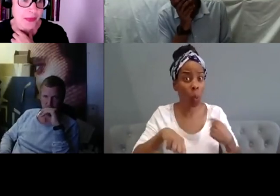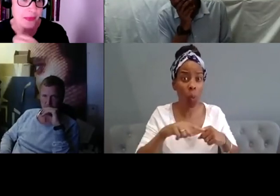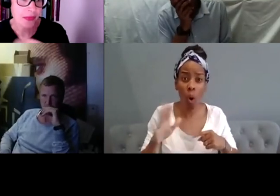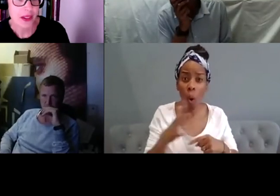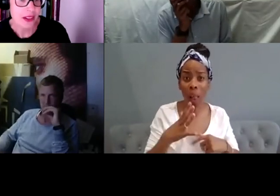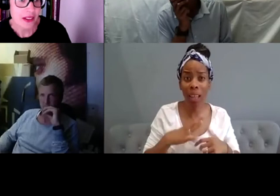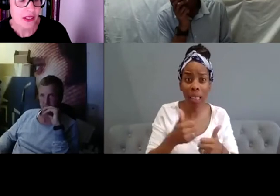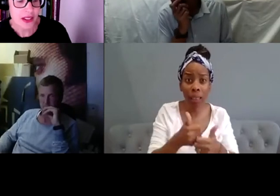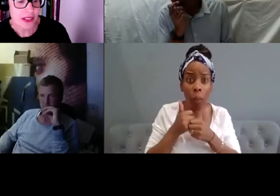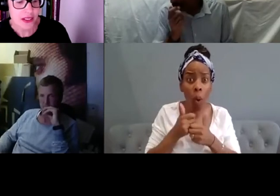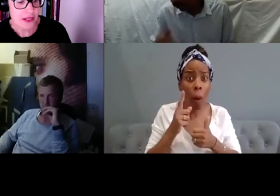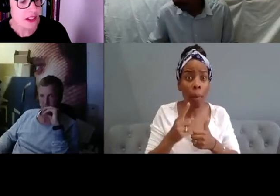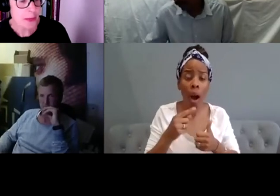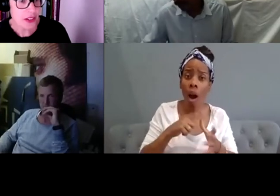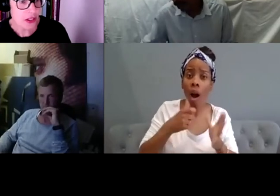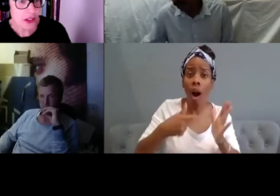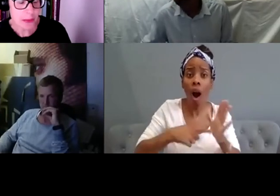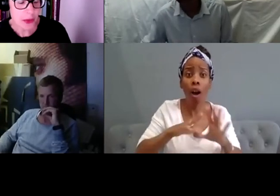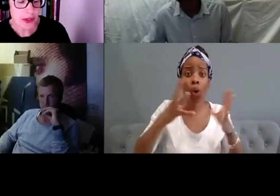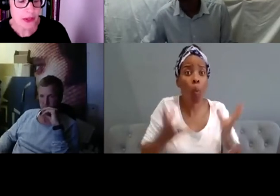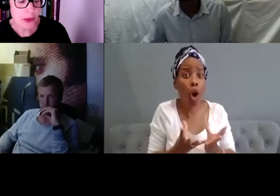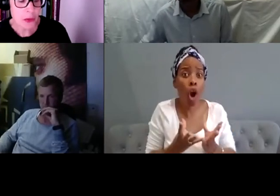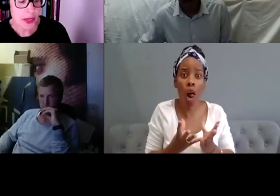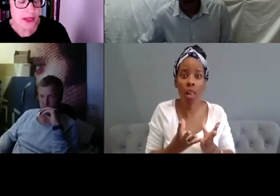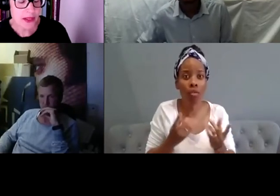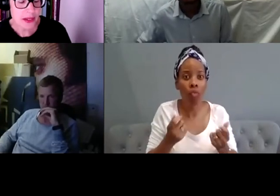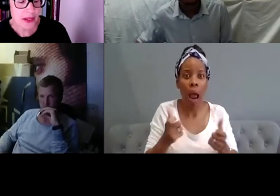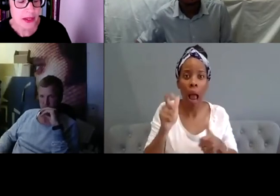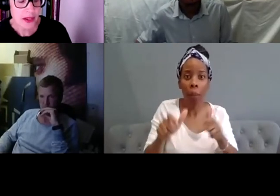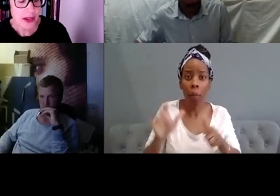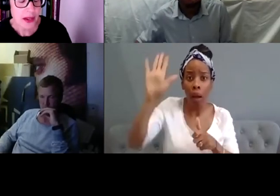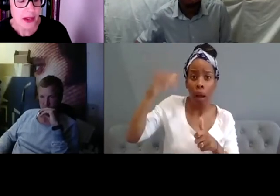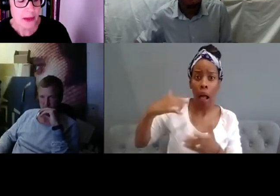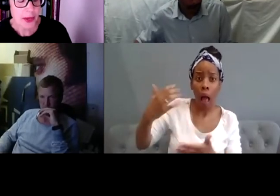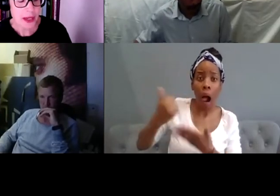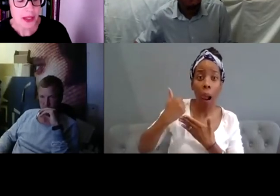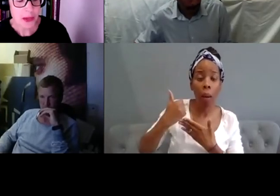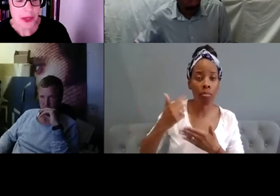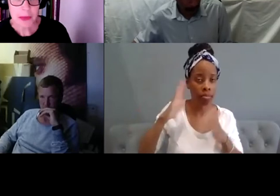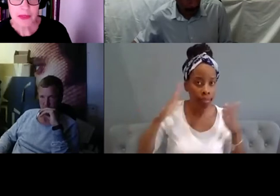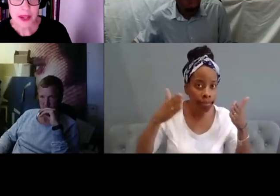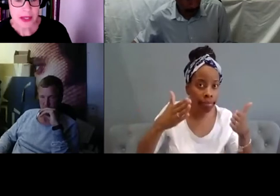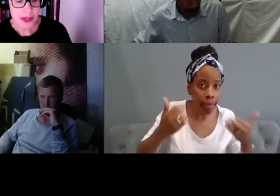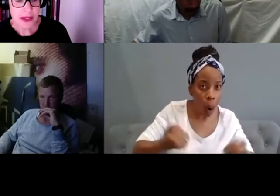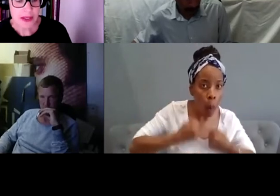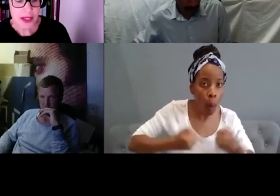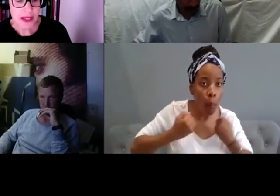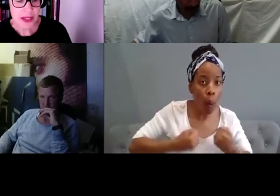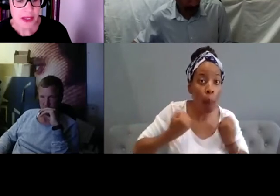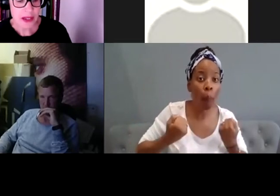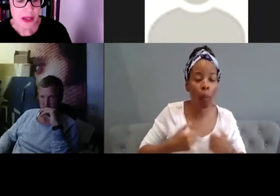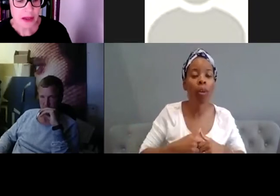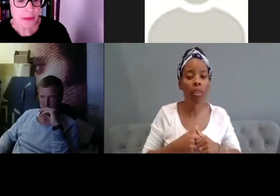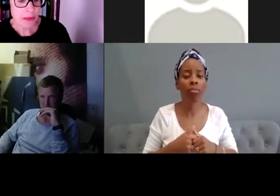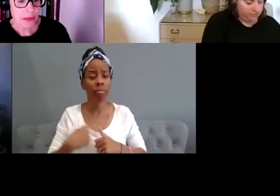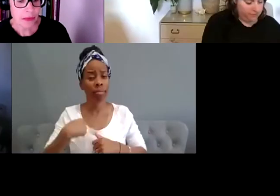so that's that's my starting point always um and i think we can be effective in understanding